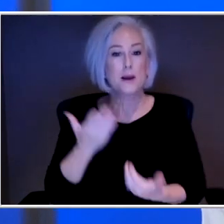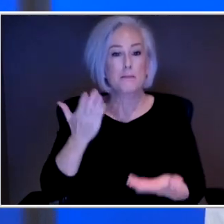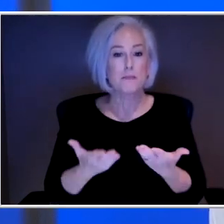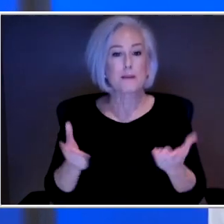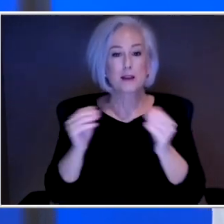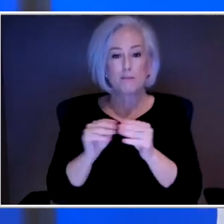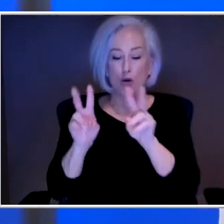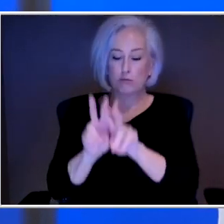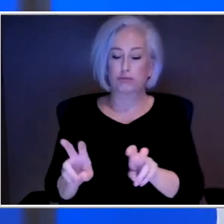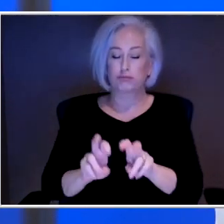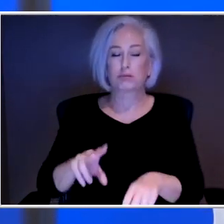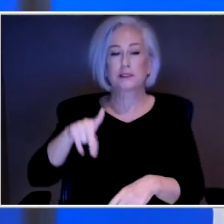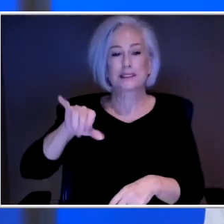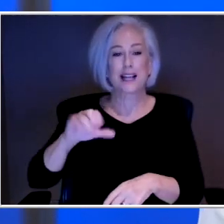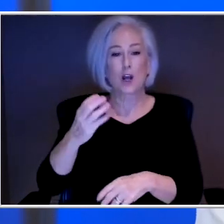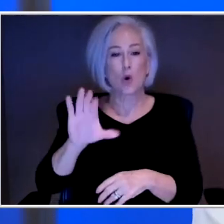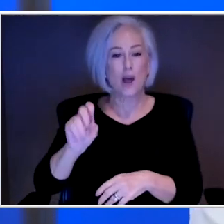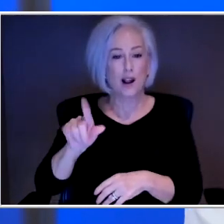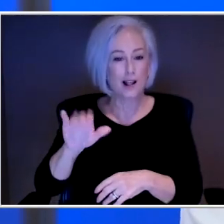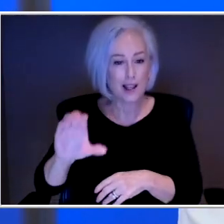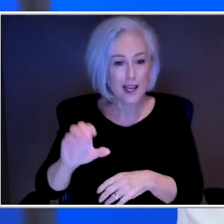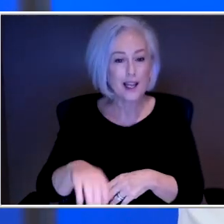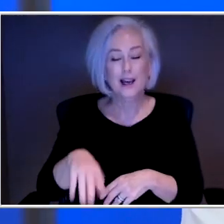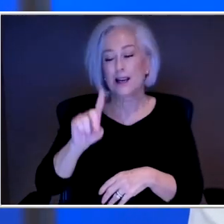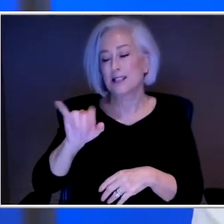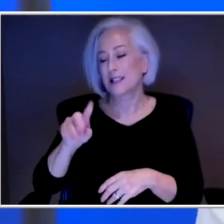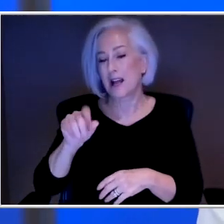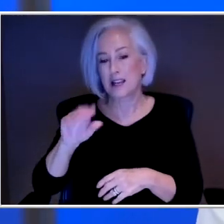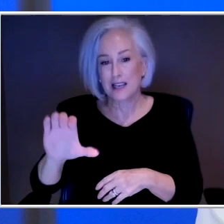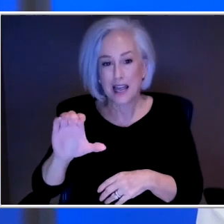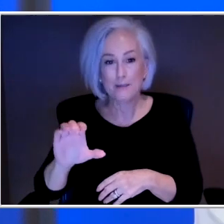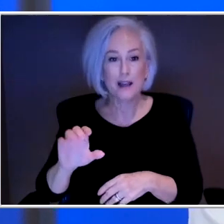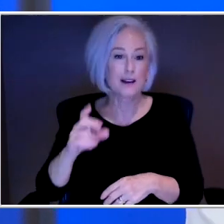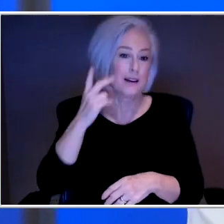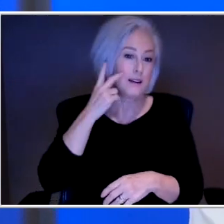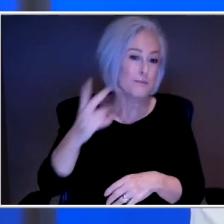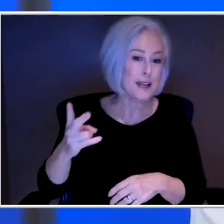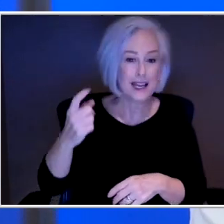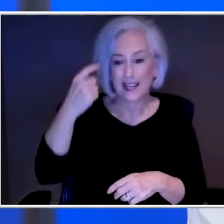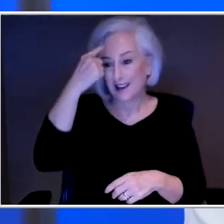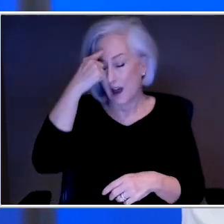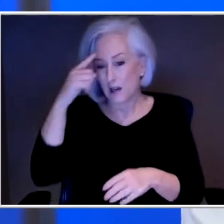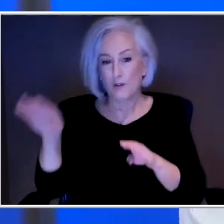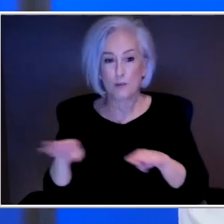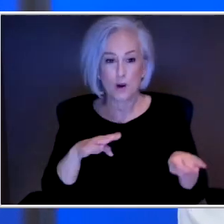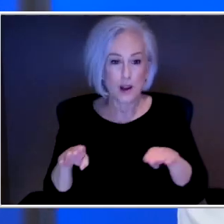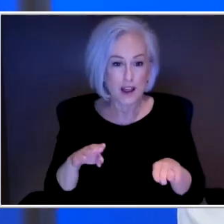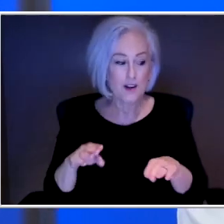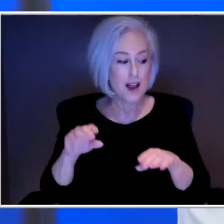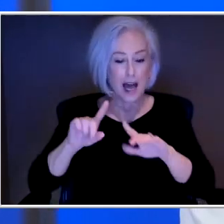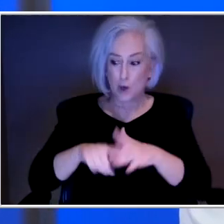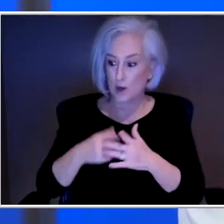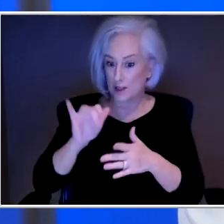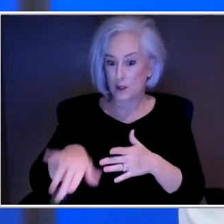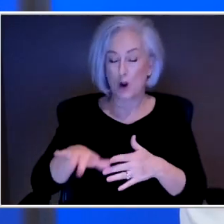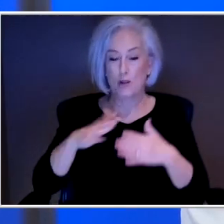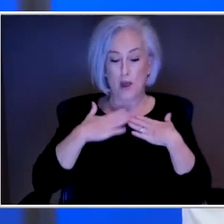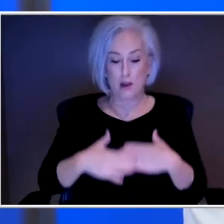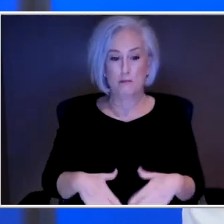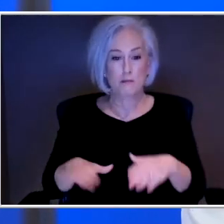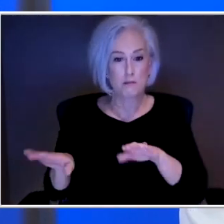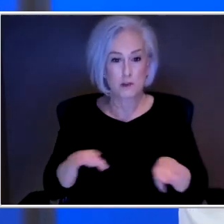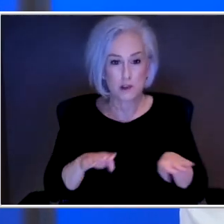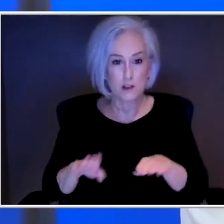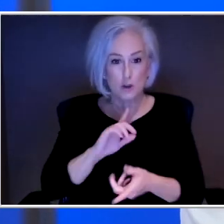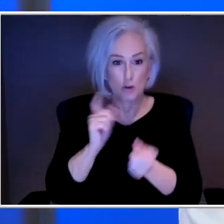psychodynamic, where we kind of walk through their life cycle. Some of it may be cognitive behavioral, like, hey, how do we actually institute this behavioral change? Some of it may be like motivational interviewing, like we